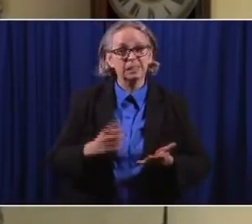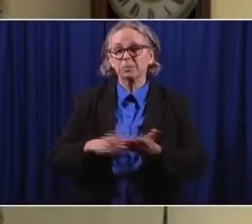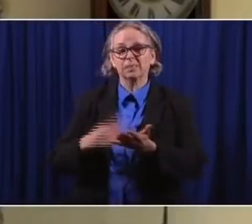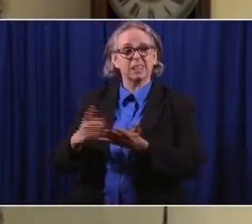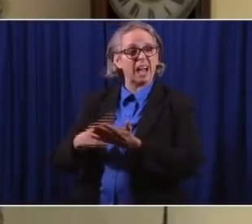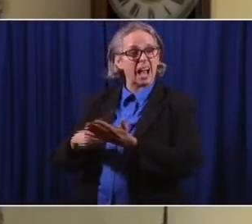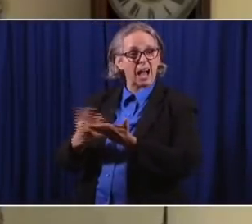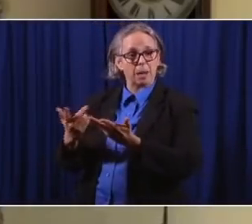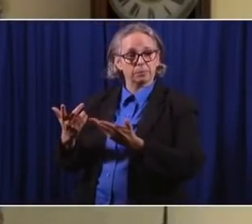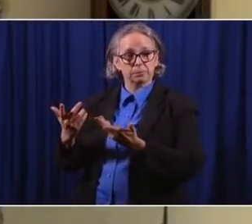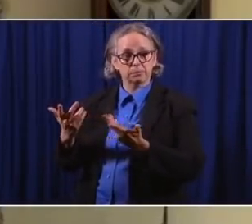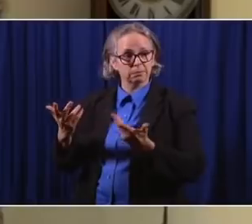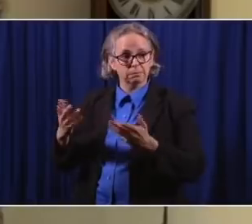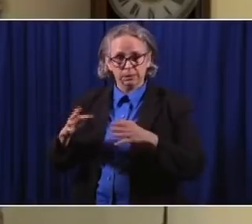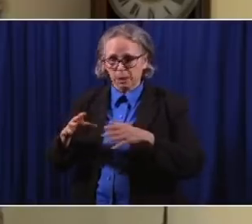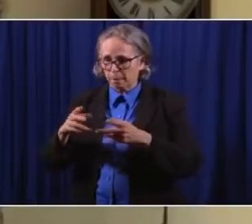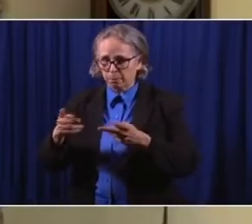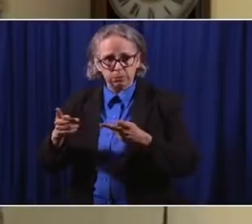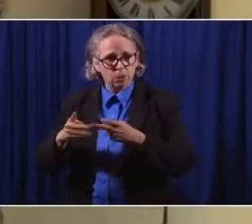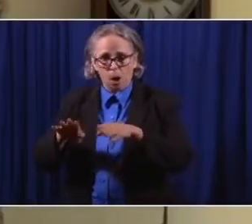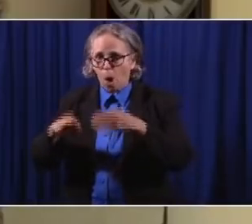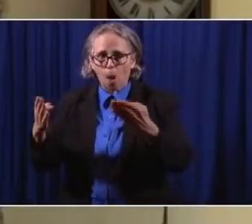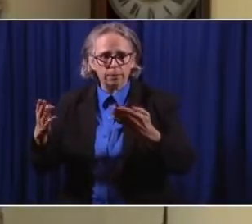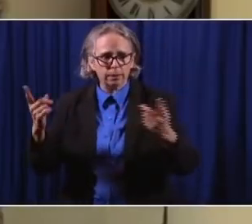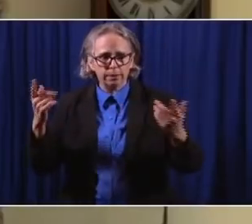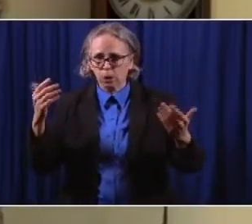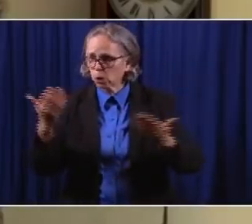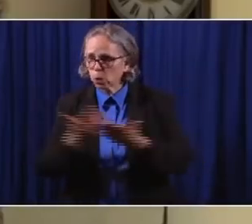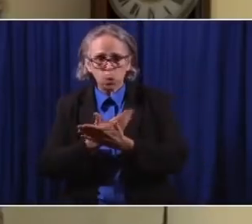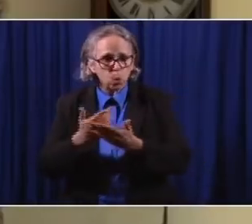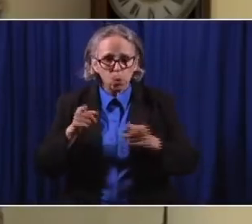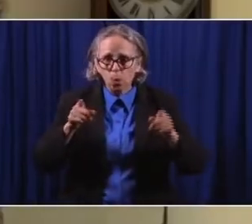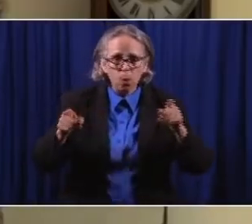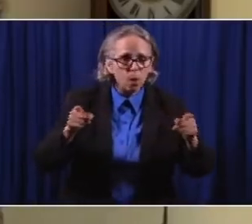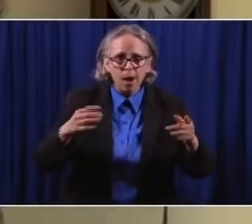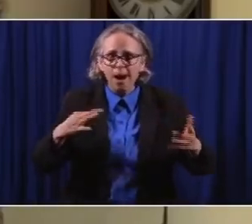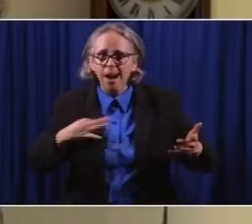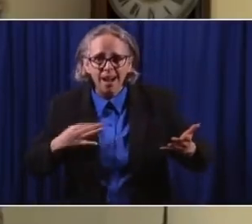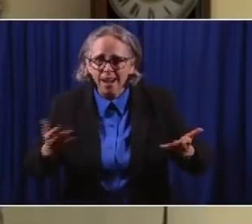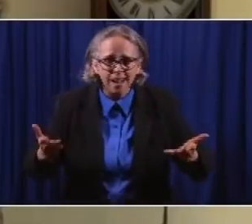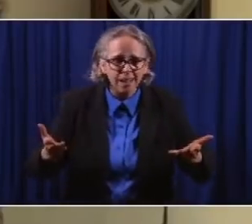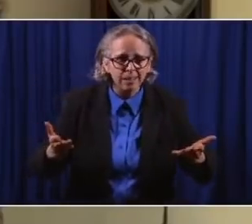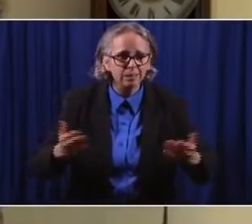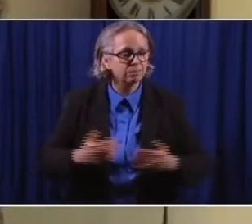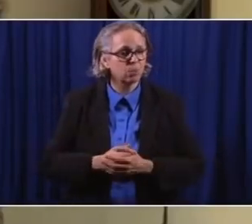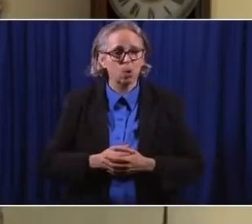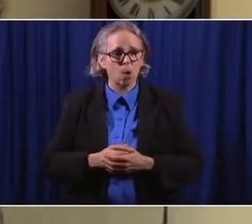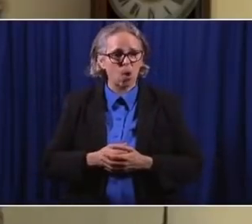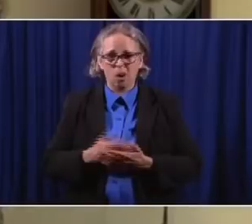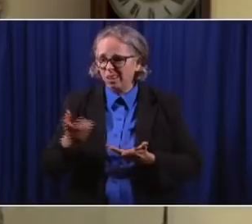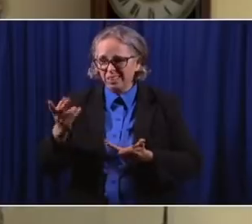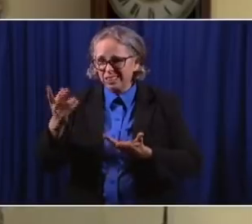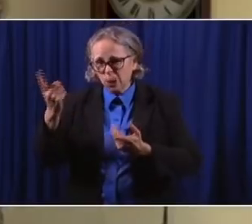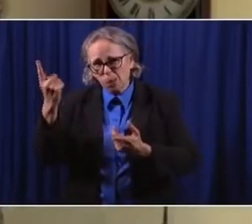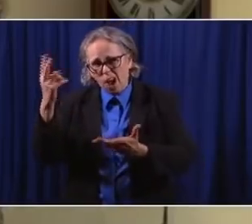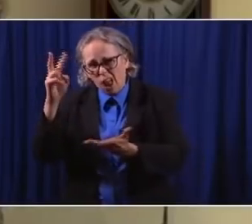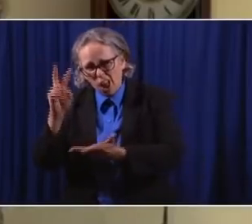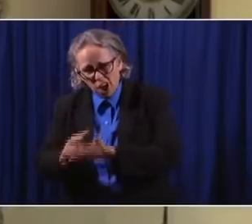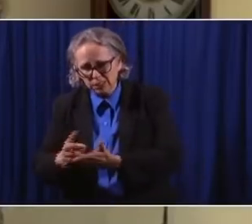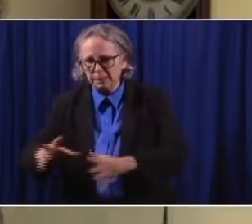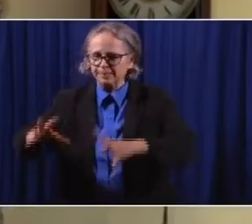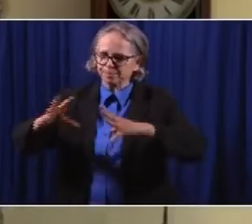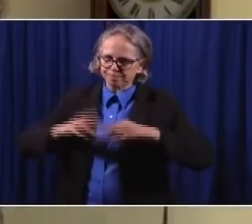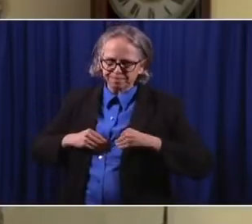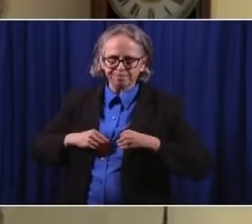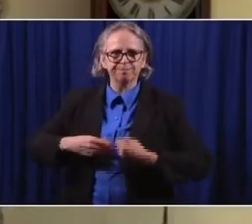is, a situation where the incumbent loses. But whatever the situation, however hotly contested